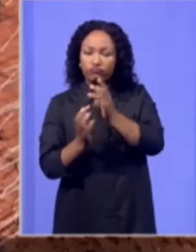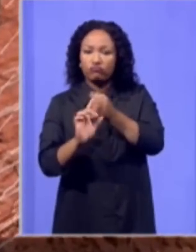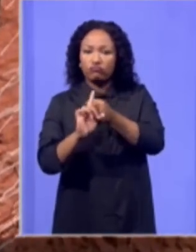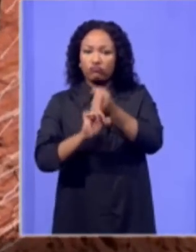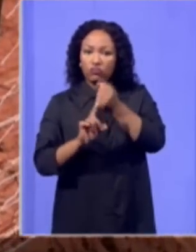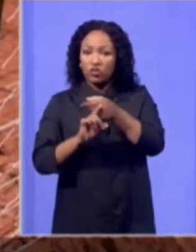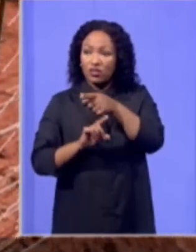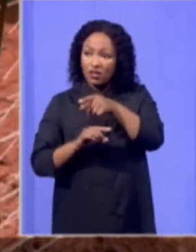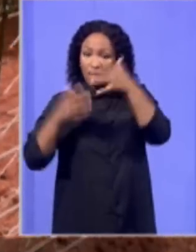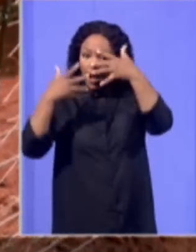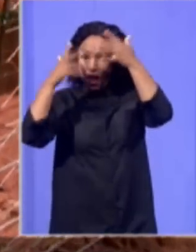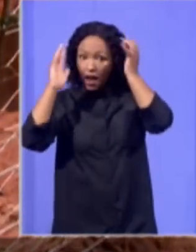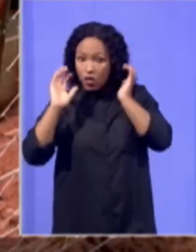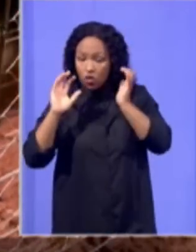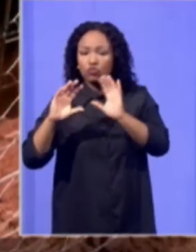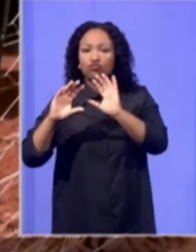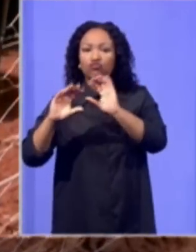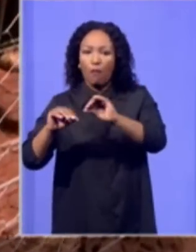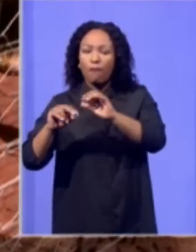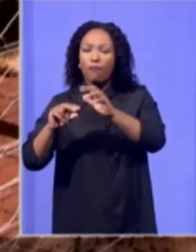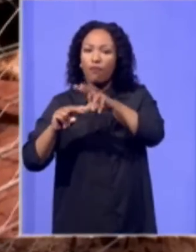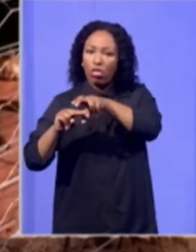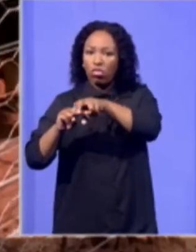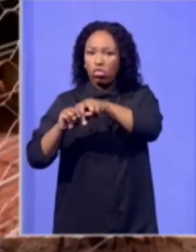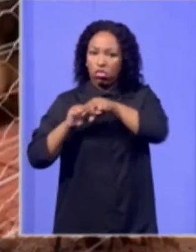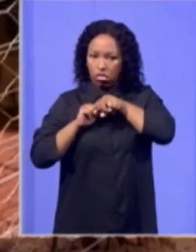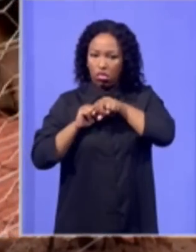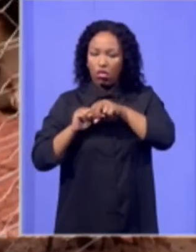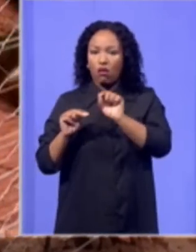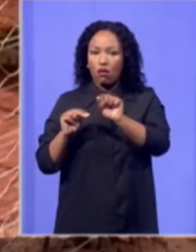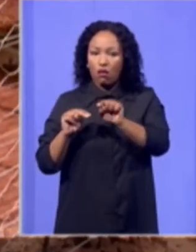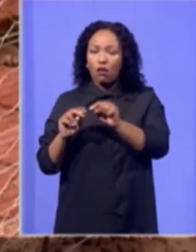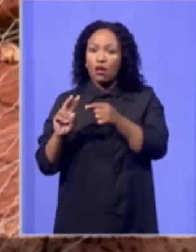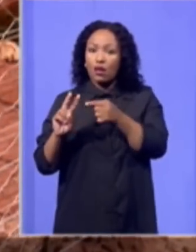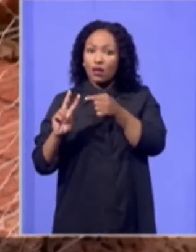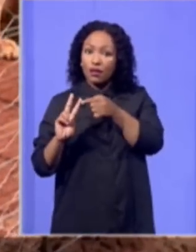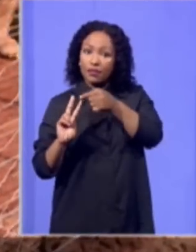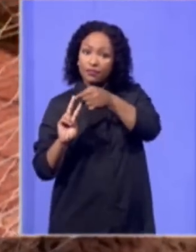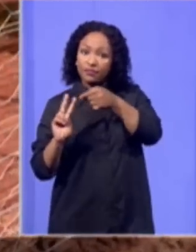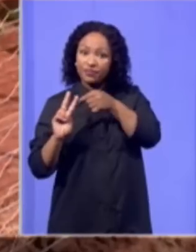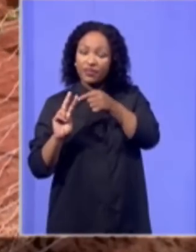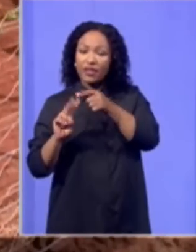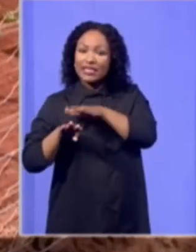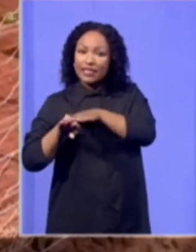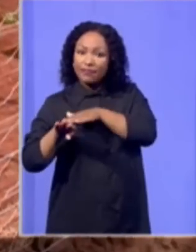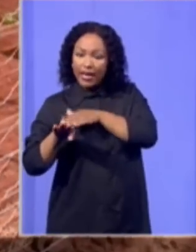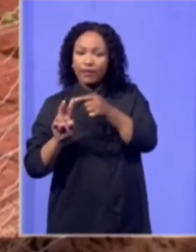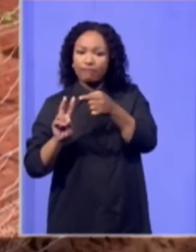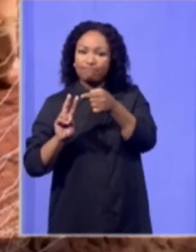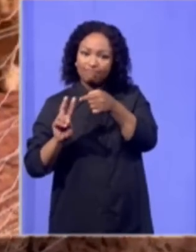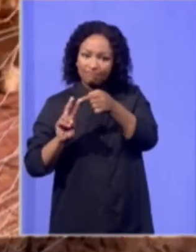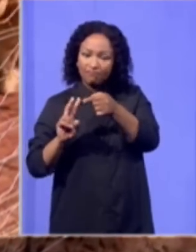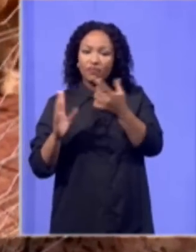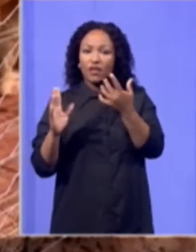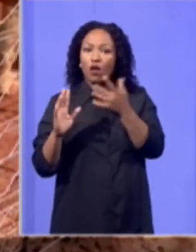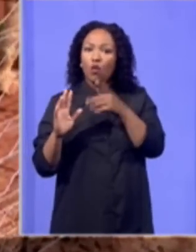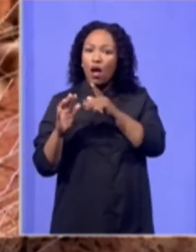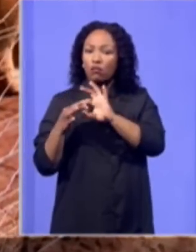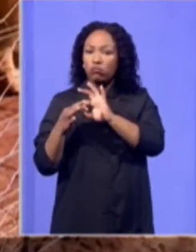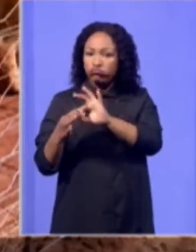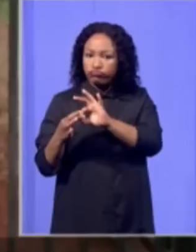tše di lokollwe. Diteko tša madi di kgonthišitše gore Yoda le ISIS ke baratho e lego seo se kgonthišitšego segwera sa